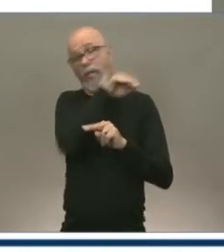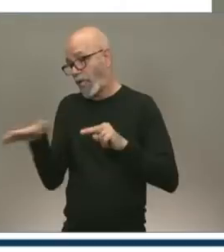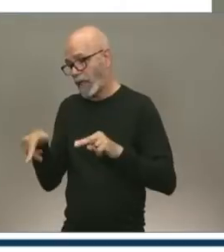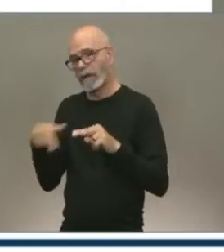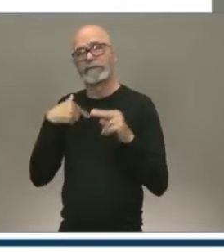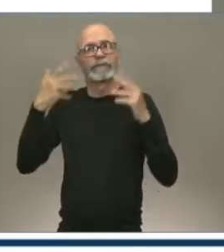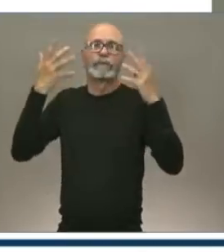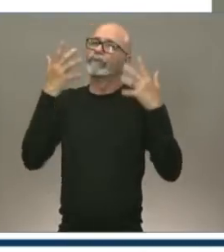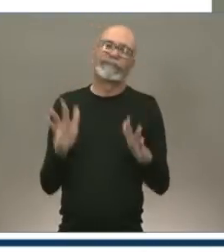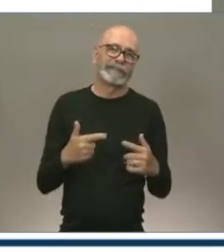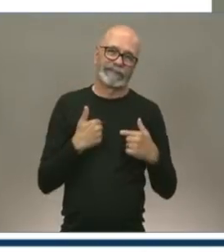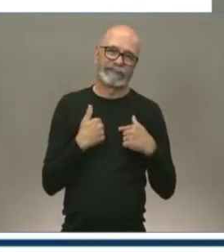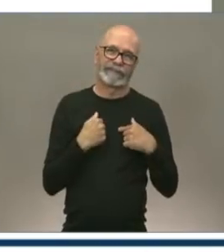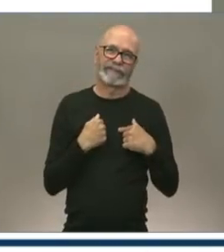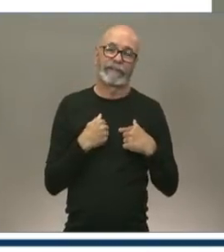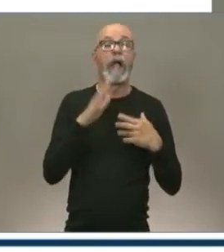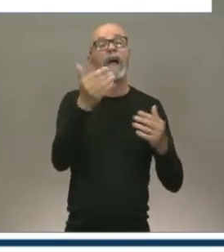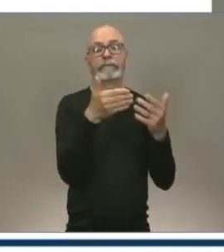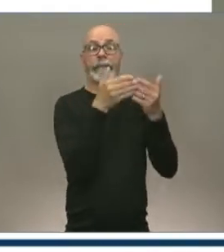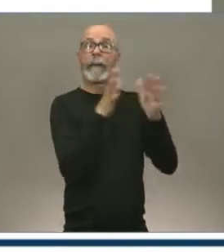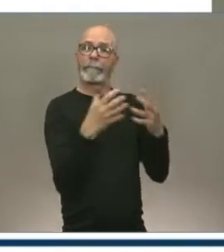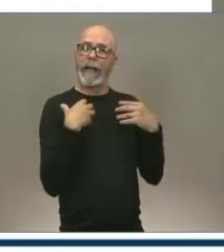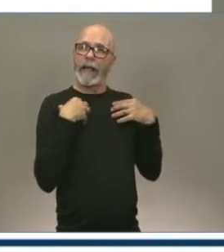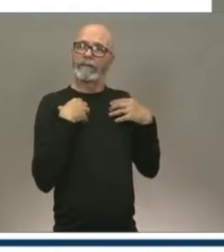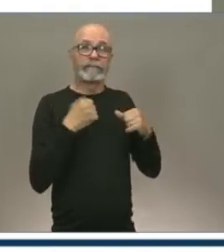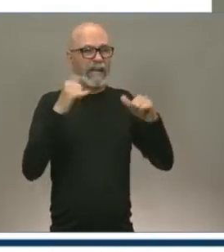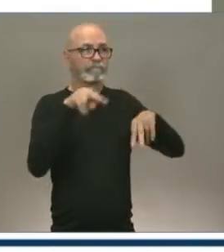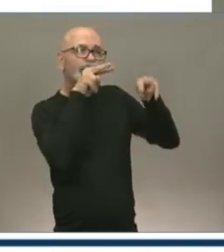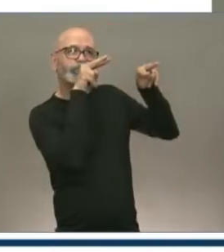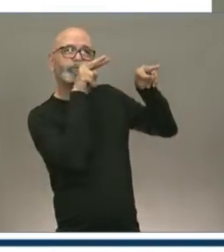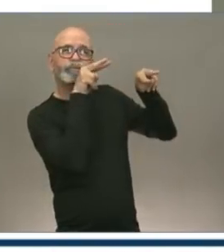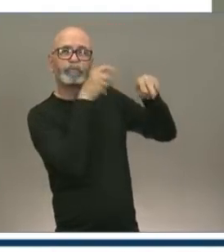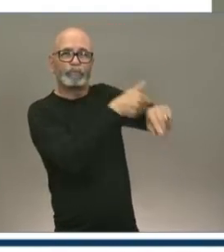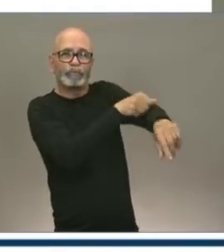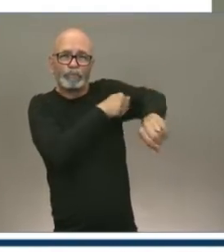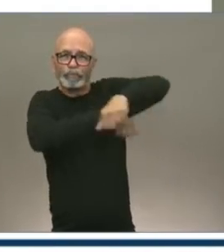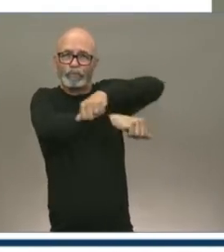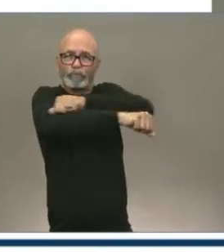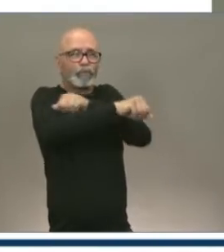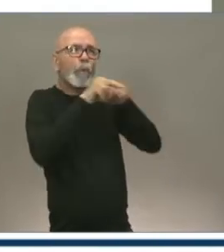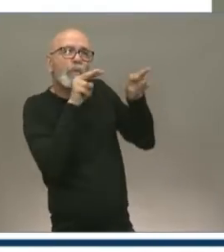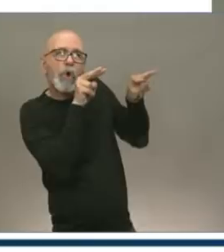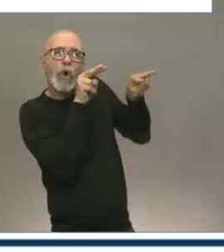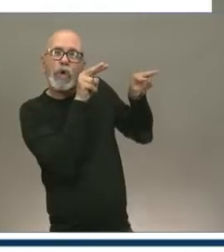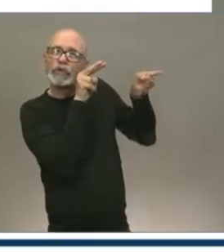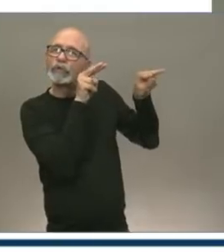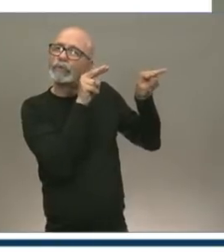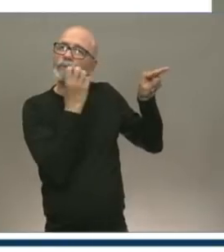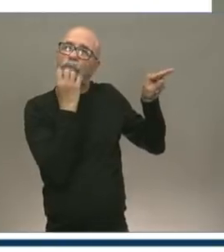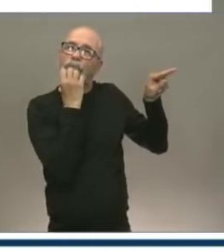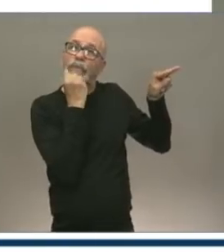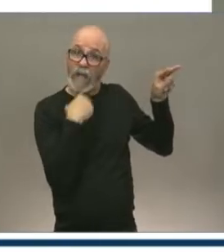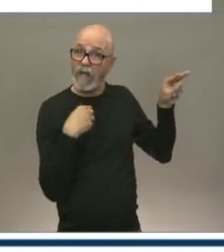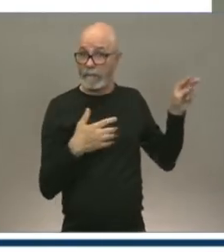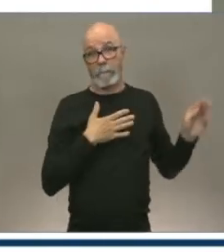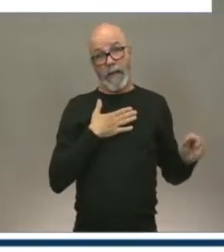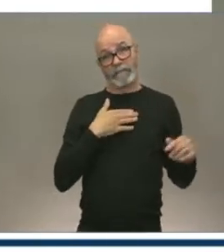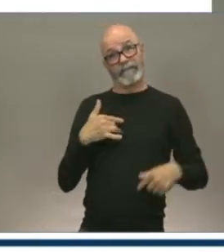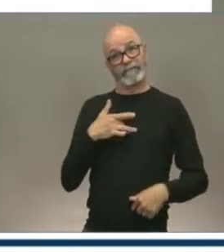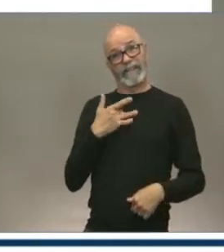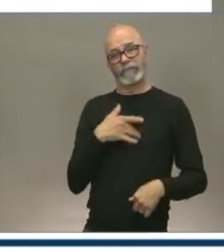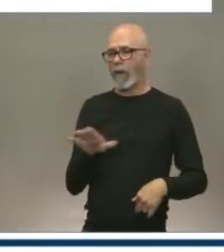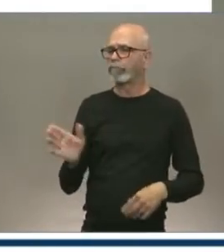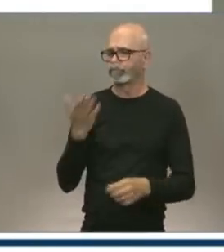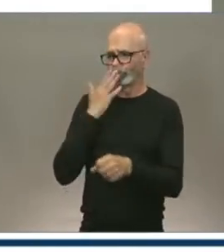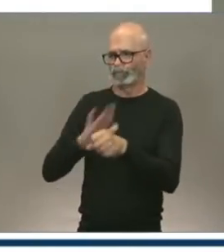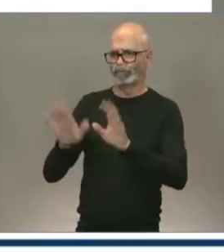assured that public health is monitoring it all very closely. I don't take any COVID-19 activity lightly, but I